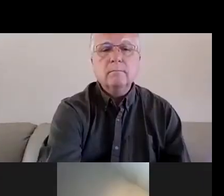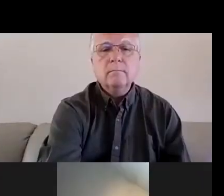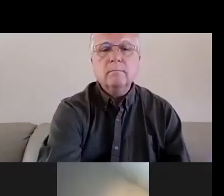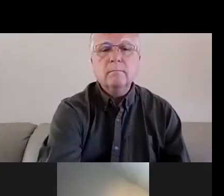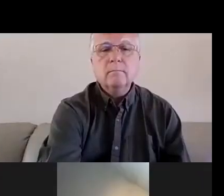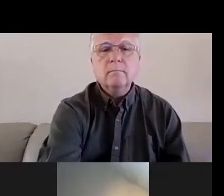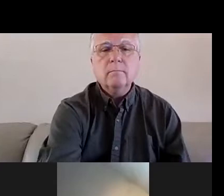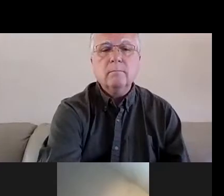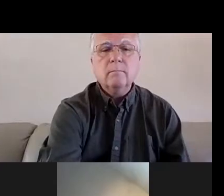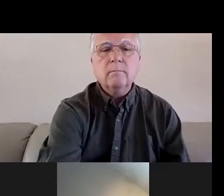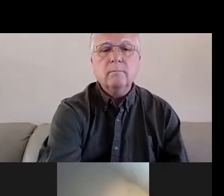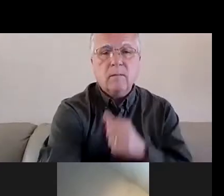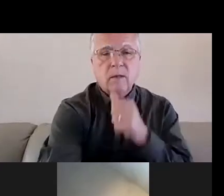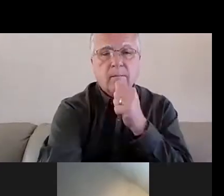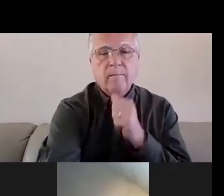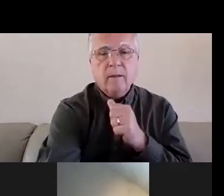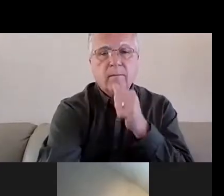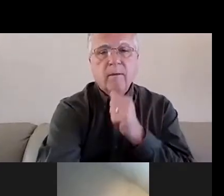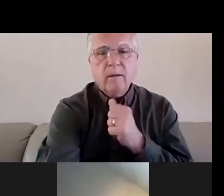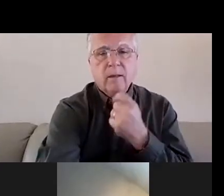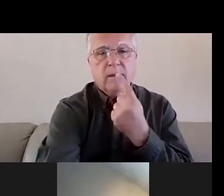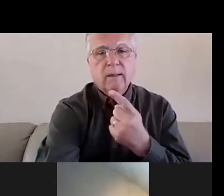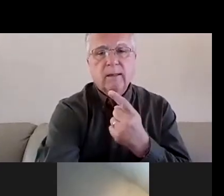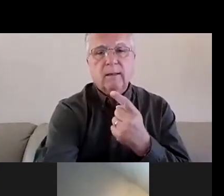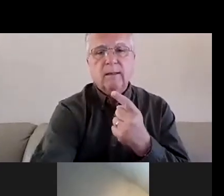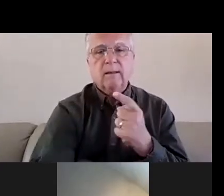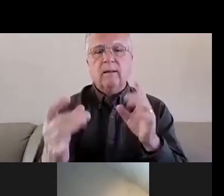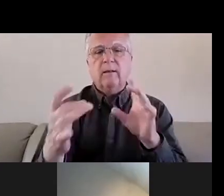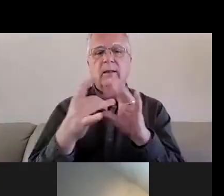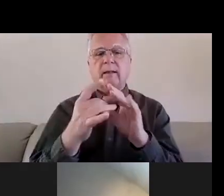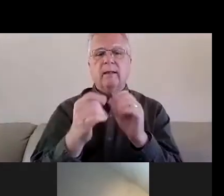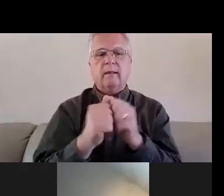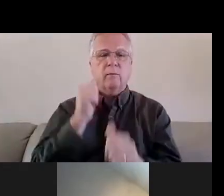I'm being patient because it says they're connecting to audio.